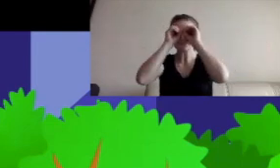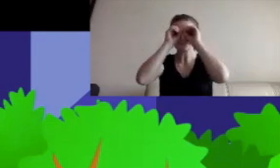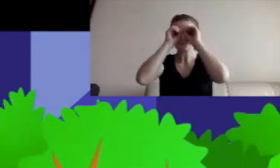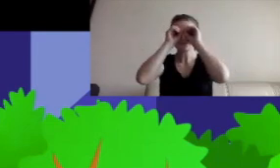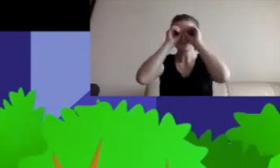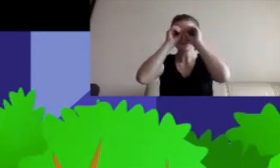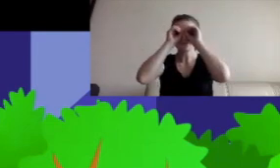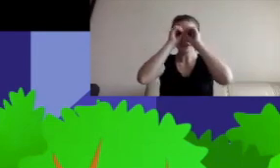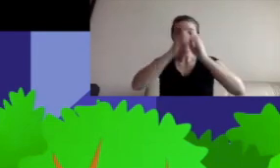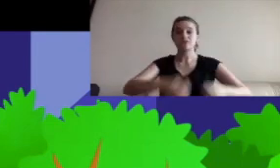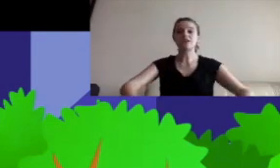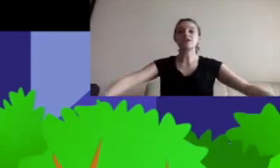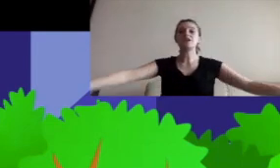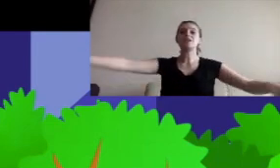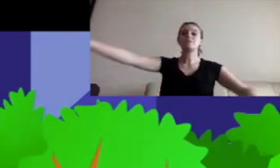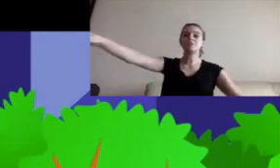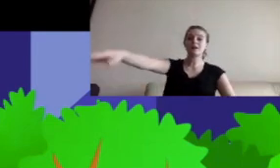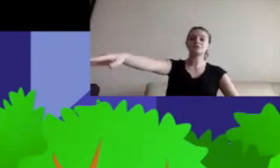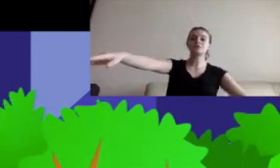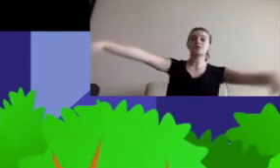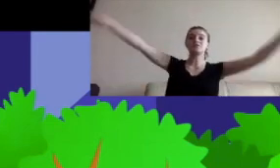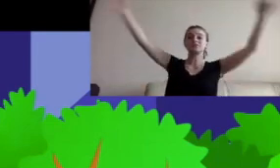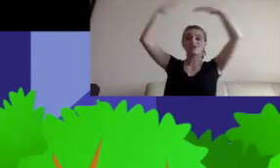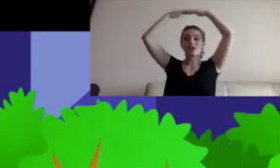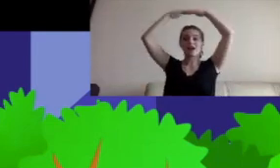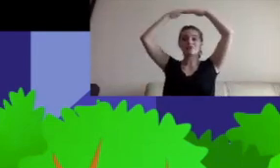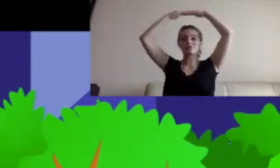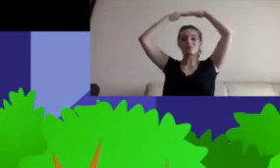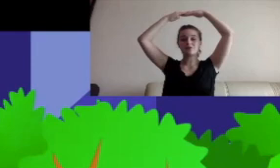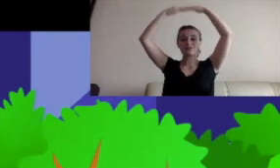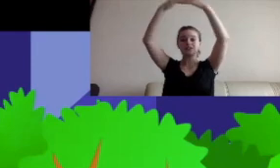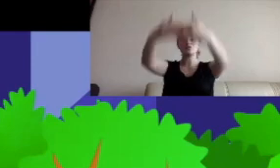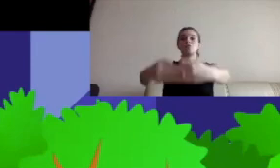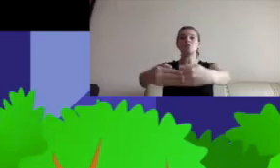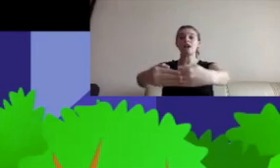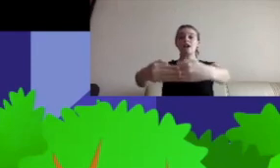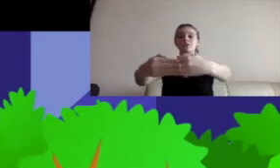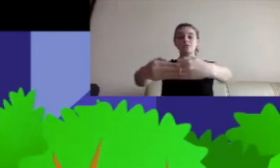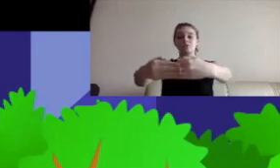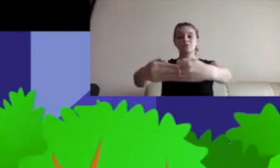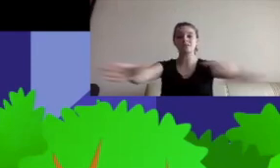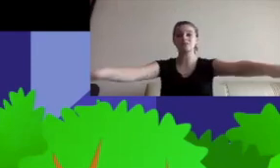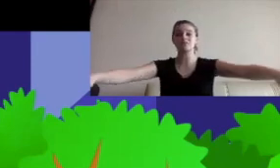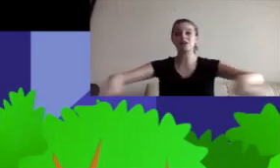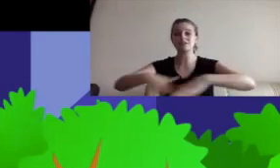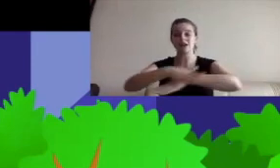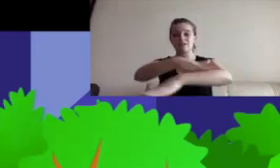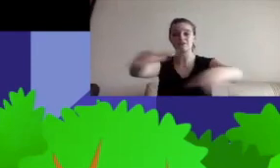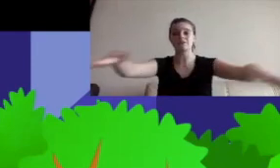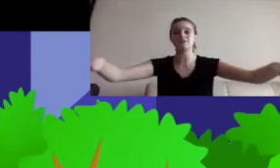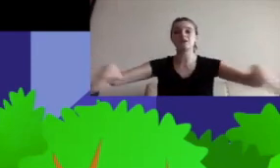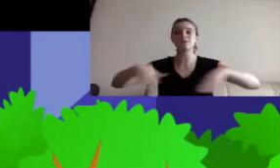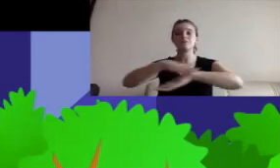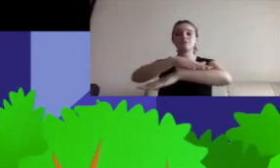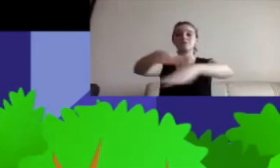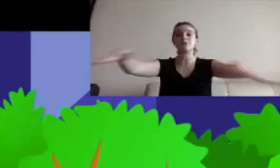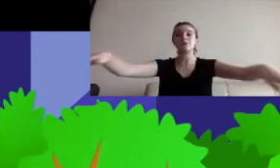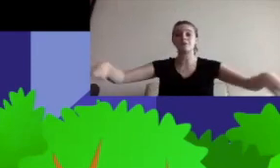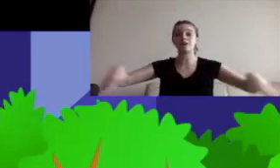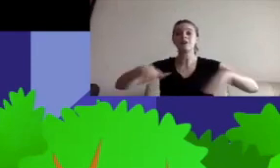the branches on the tree and the tree and was in the hole and the tree was in the ground and the tree